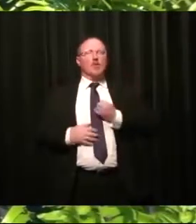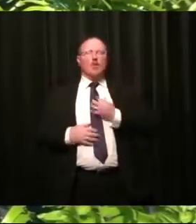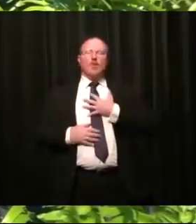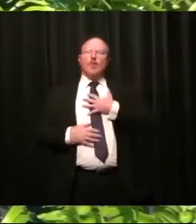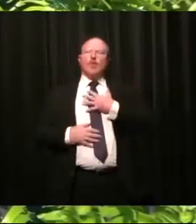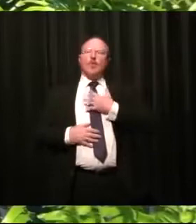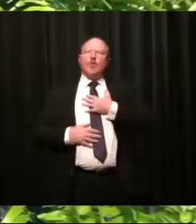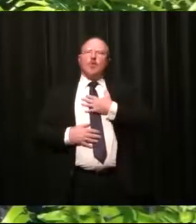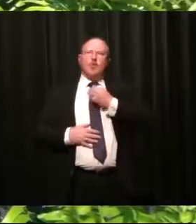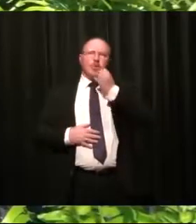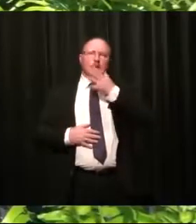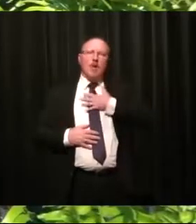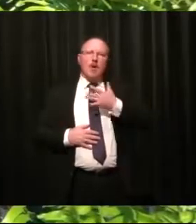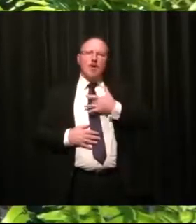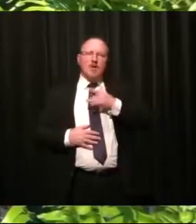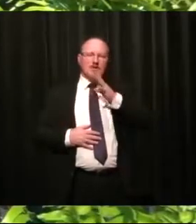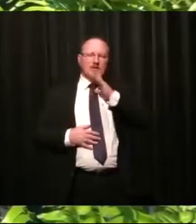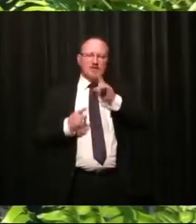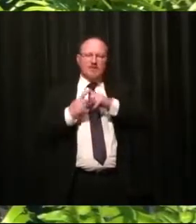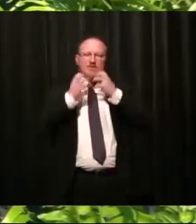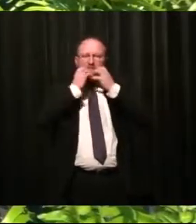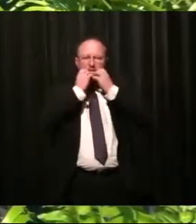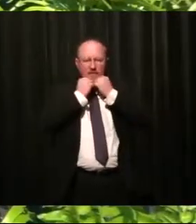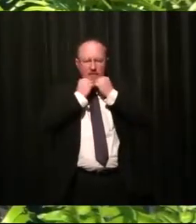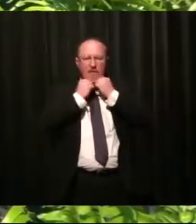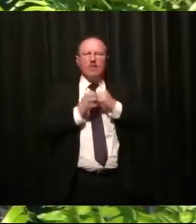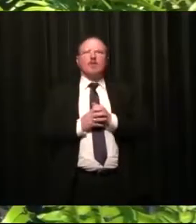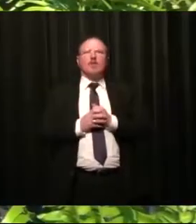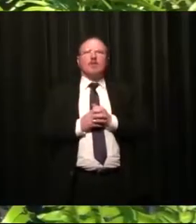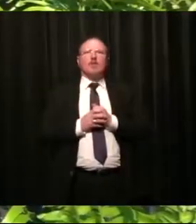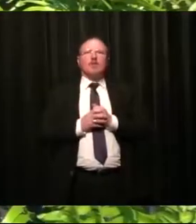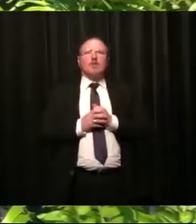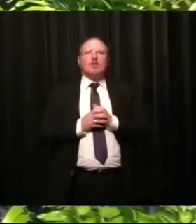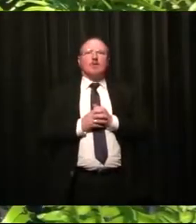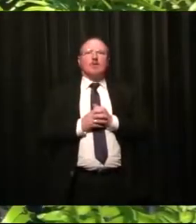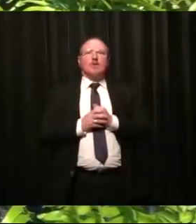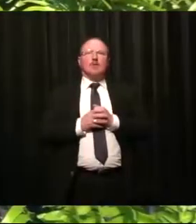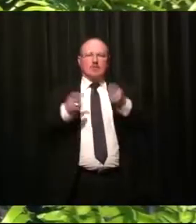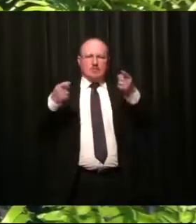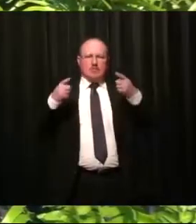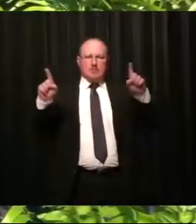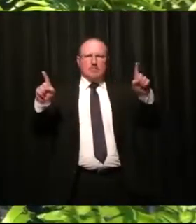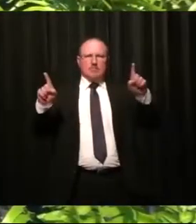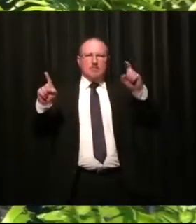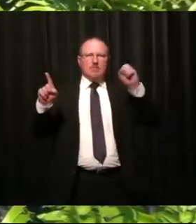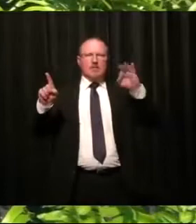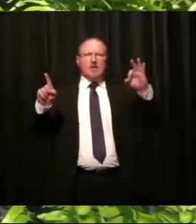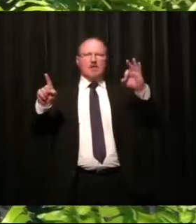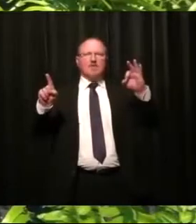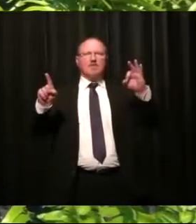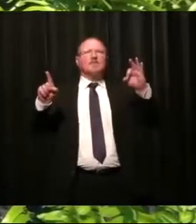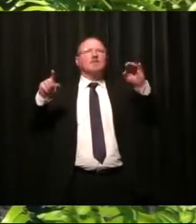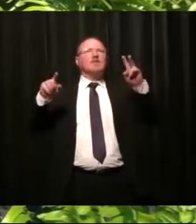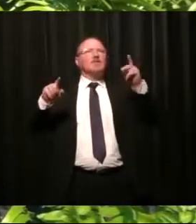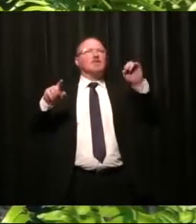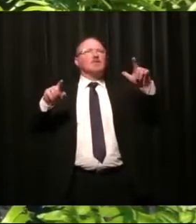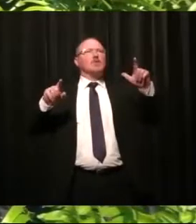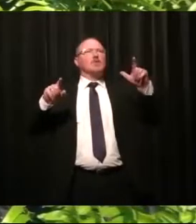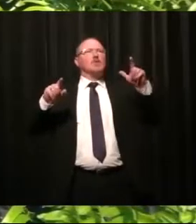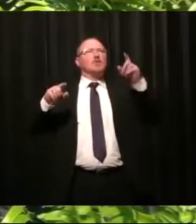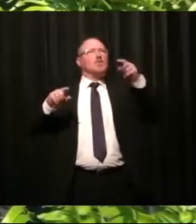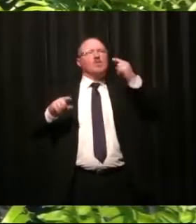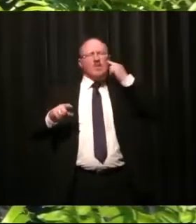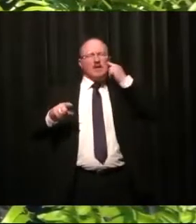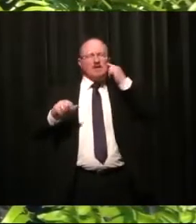warms my heart and speaks to the value and the accomplishments of Achieve